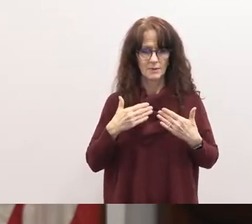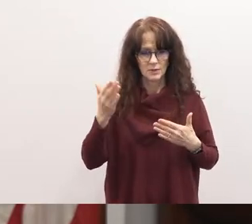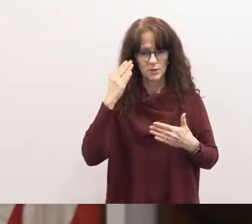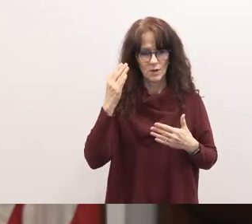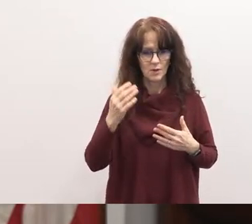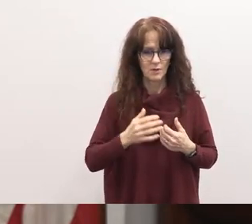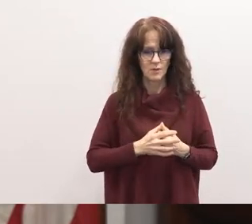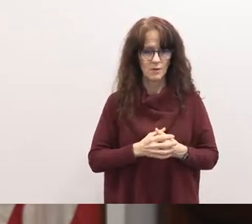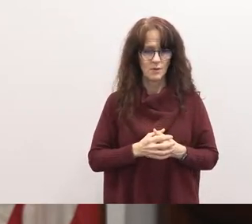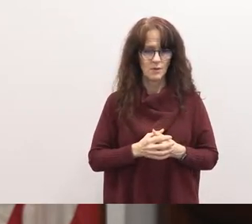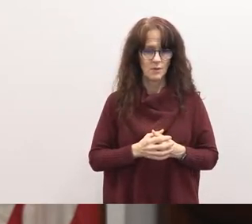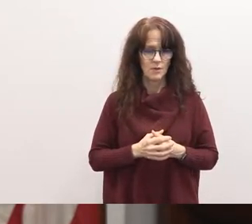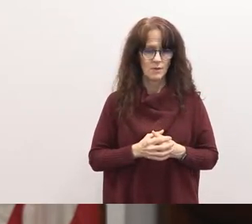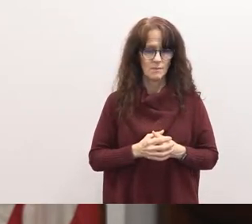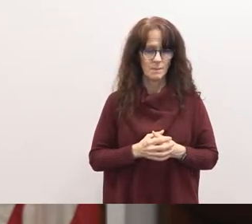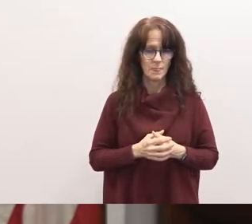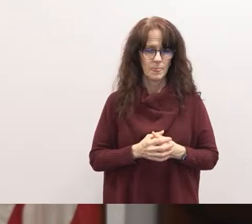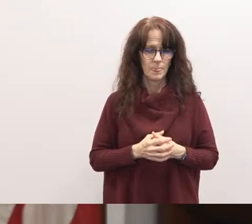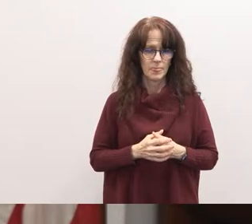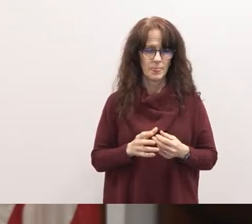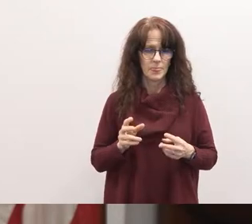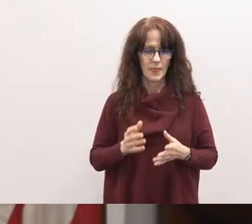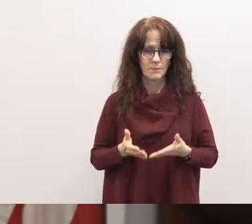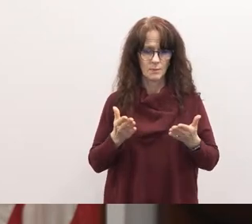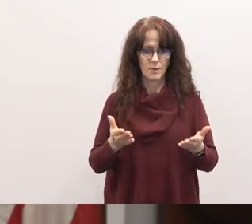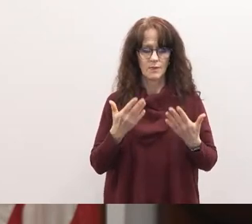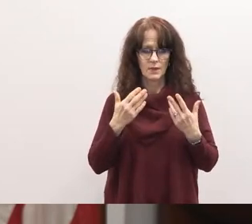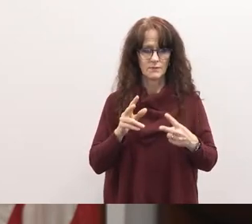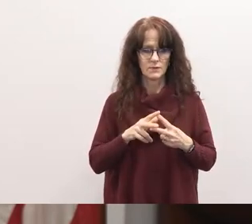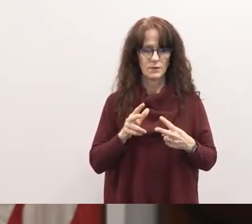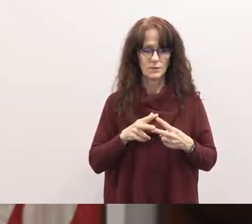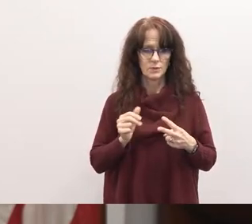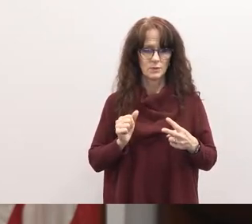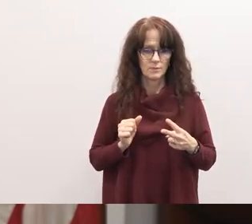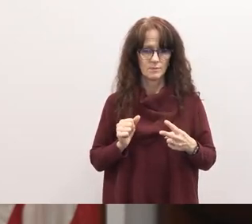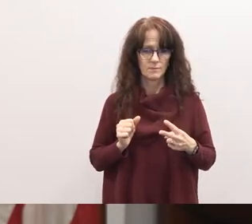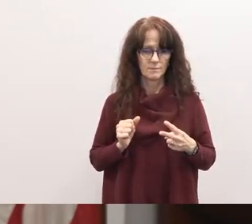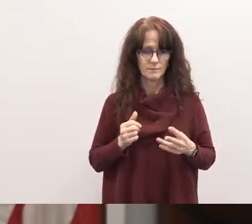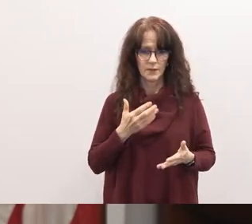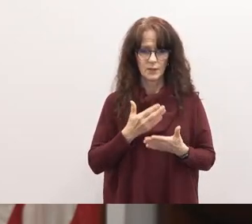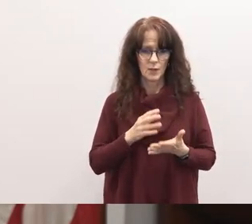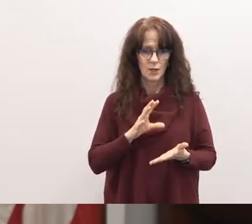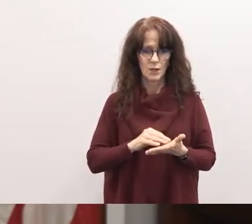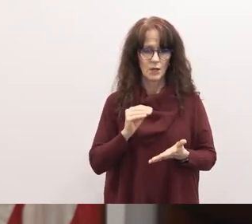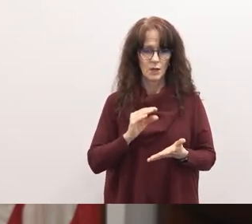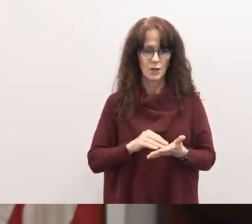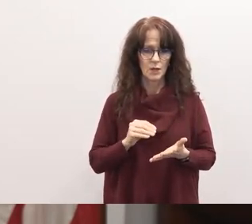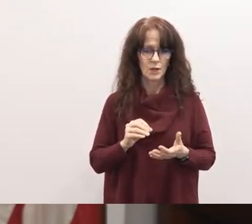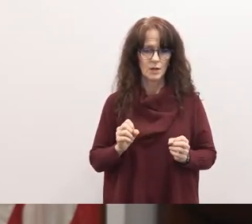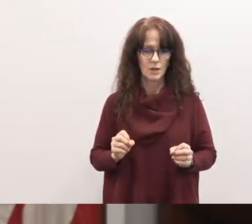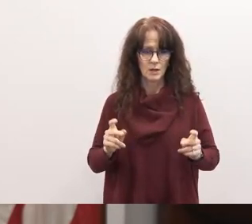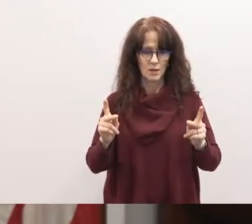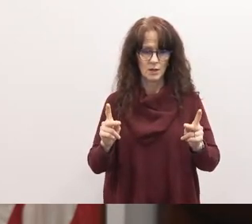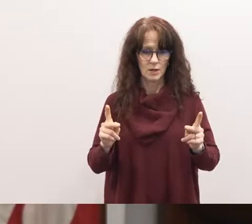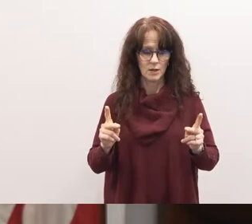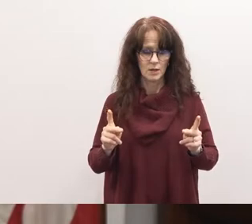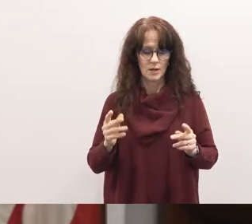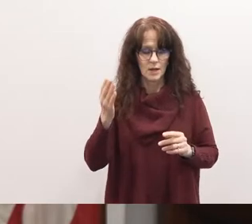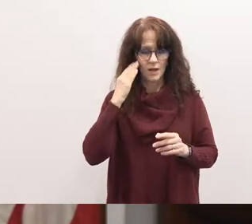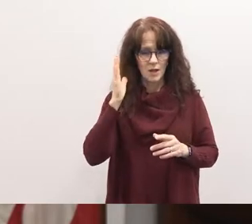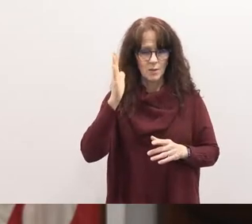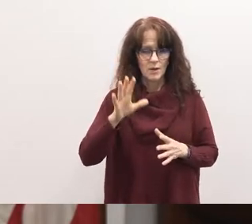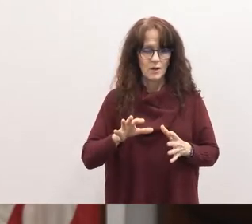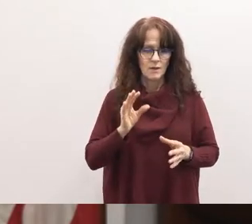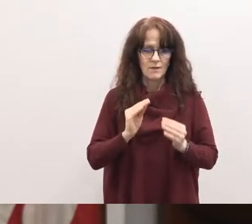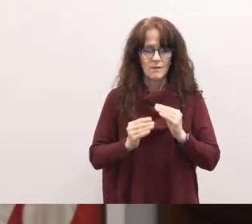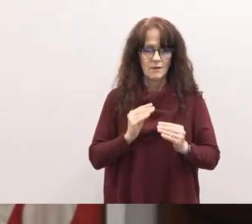mixed use proposal. So thank you for these two. I think they serve as good learning for us. I know that we're gonna fine